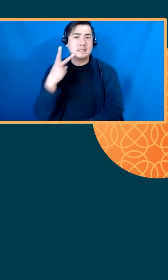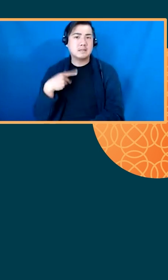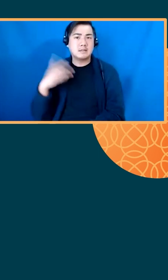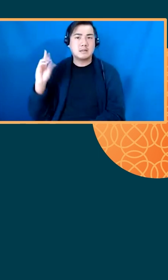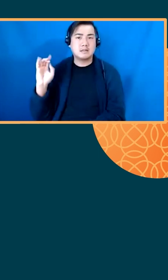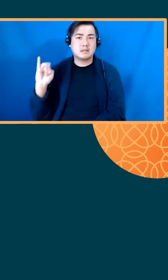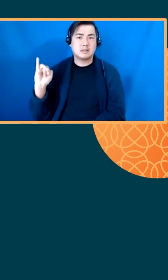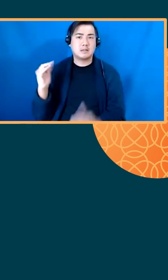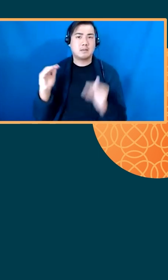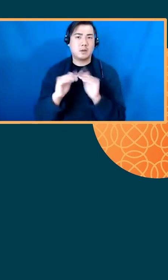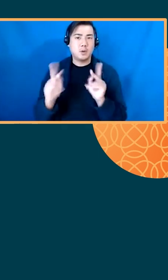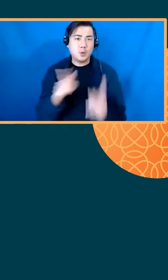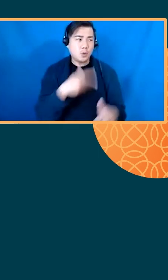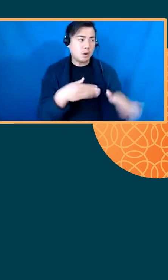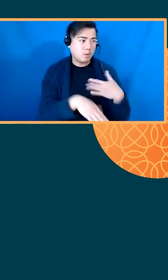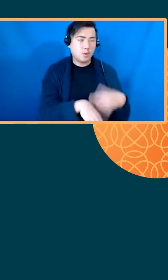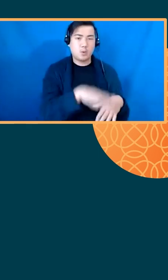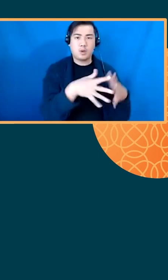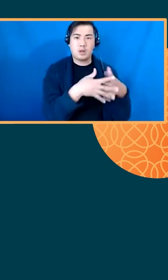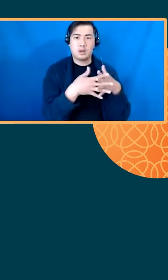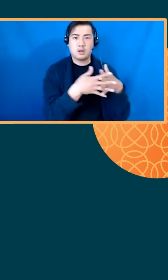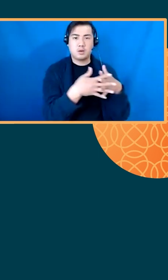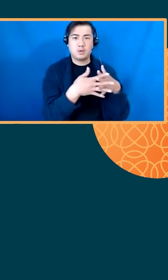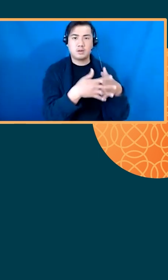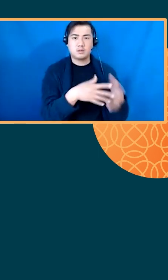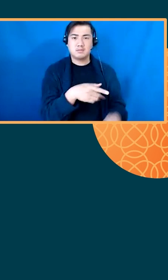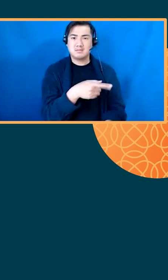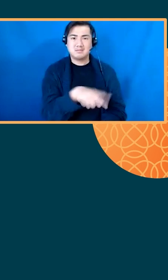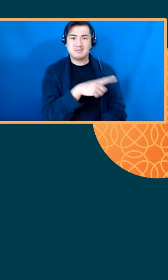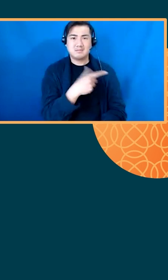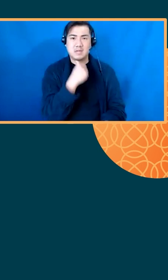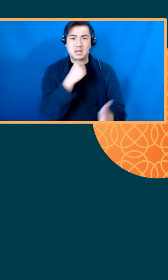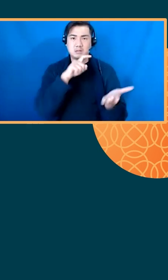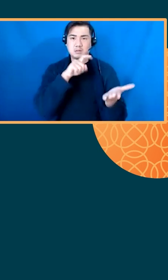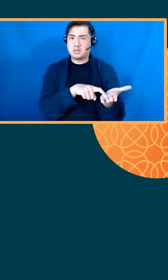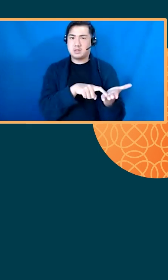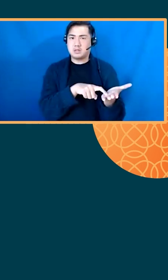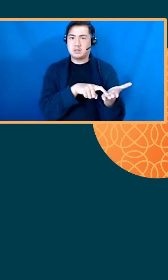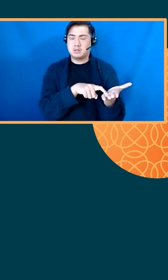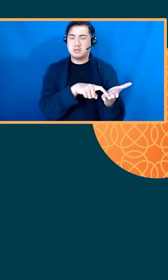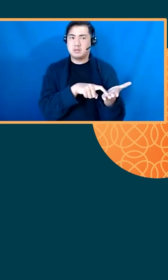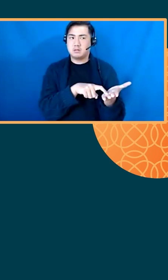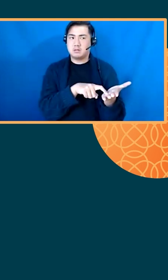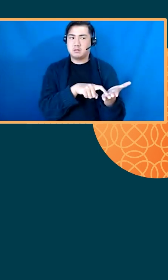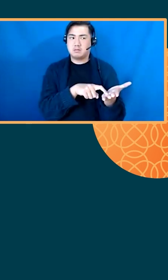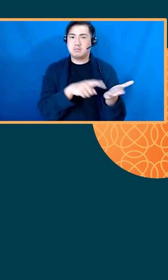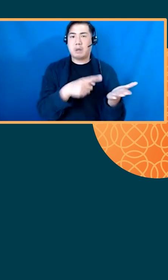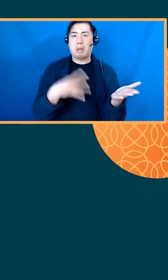were born and raised in the United States, they don't acknowledge or like eating Indian